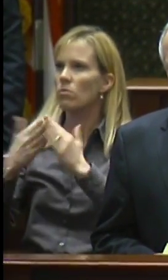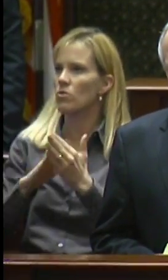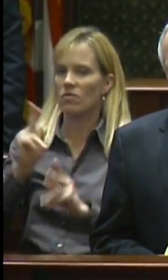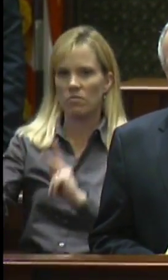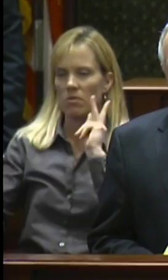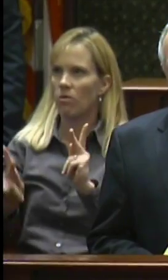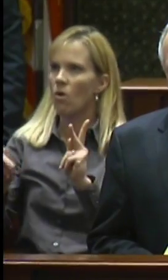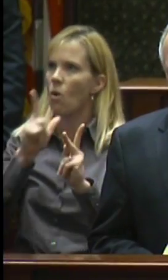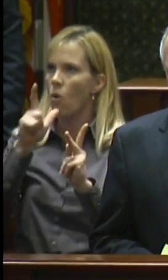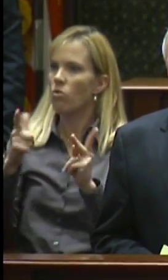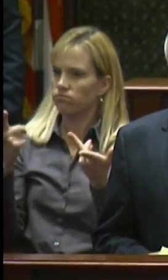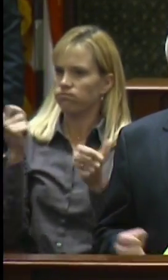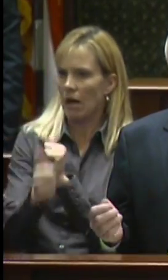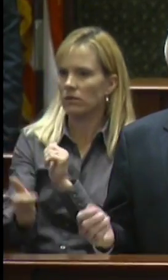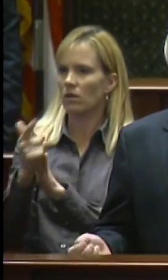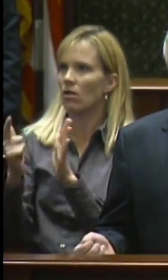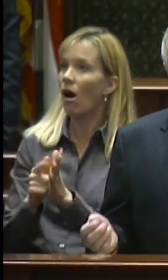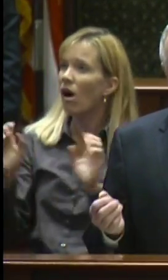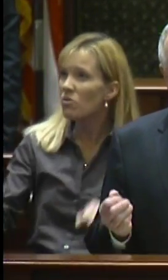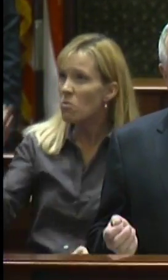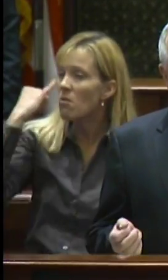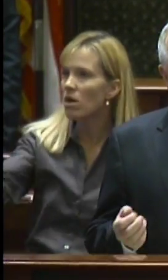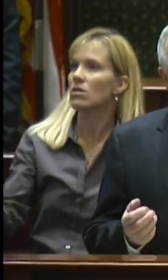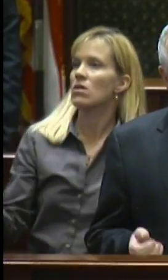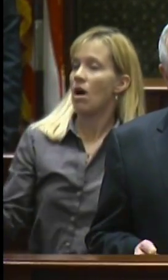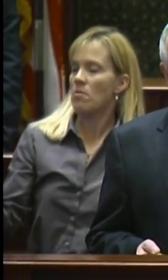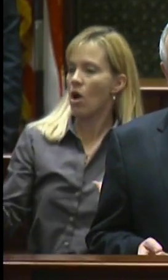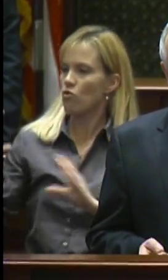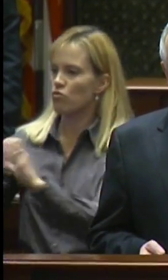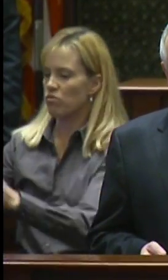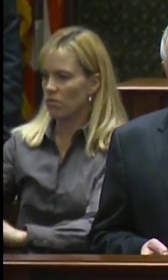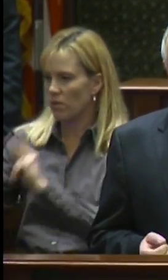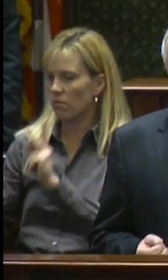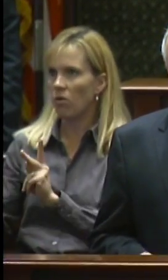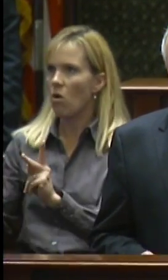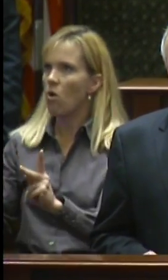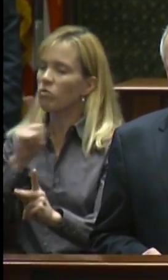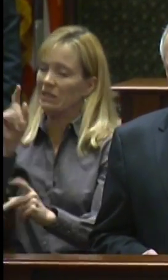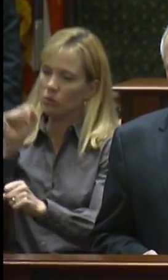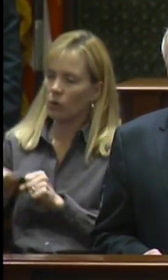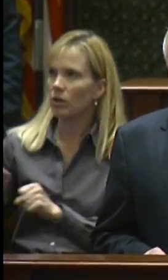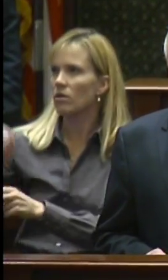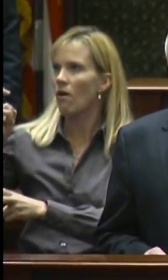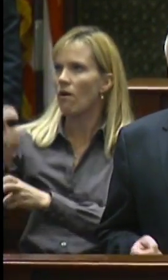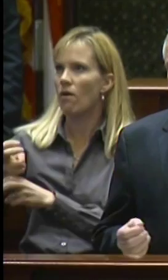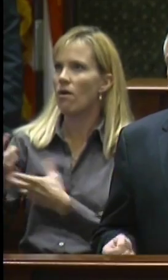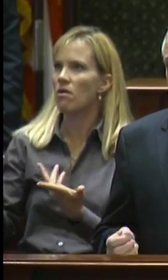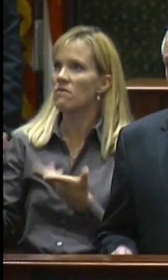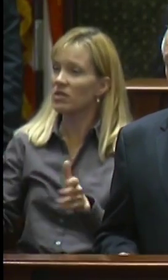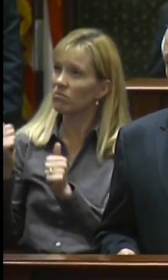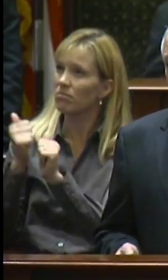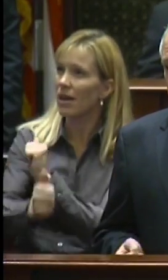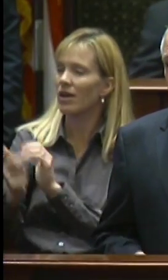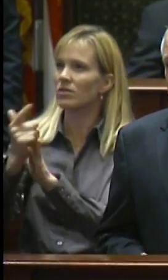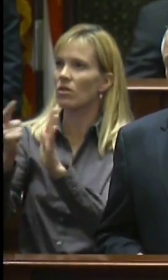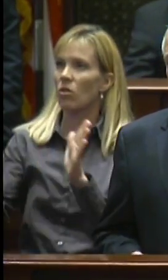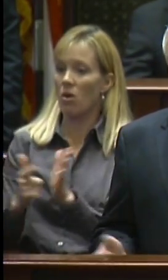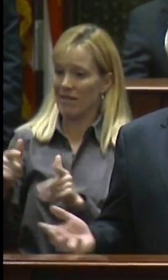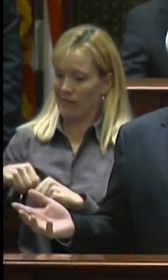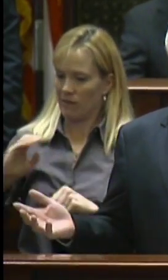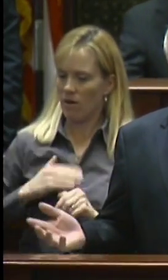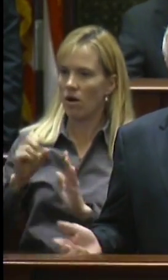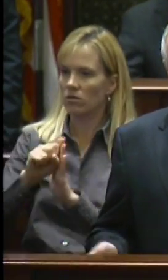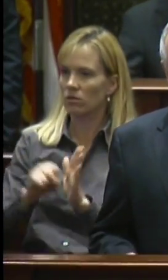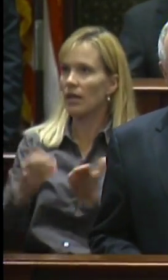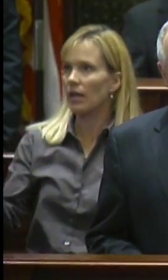of people to get a law passed. Just imagine that. Some group of people, through their hard work, have passed a law in our state,